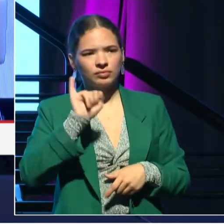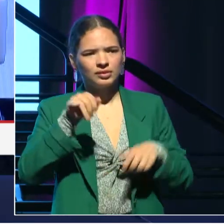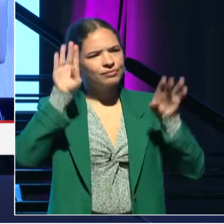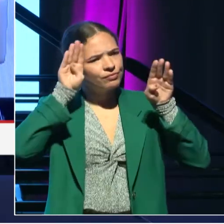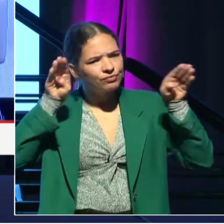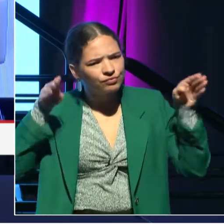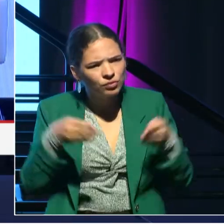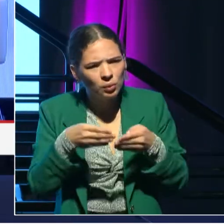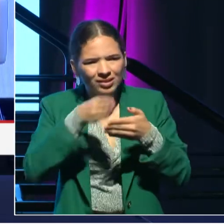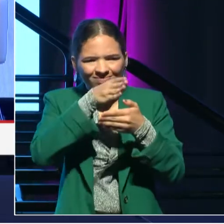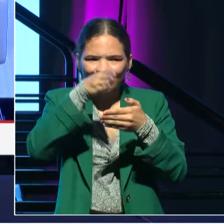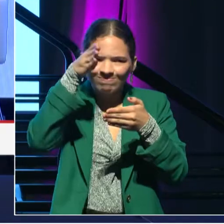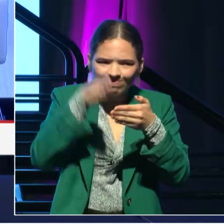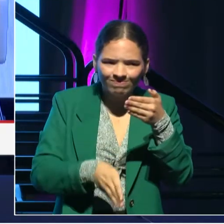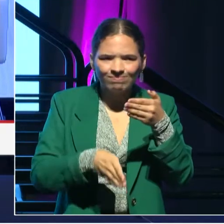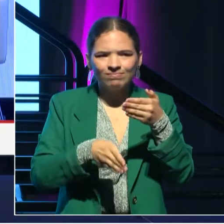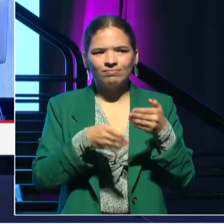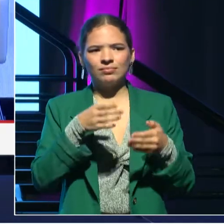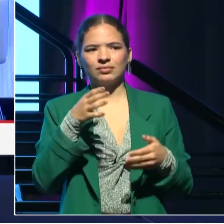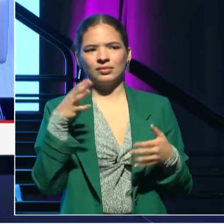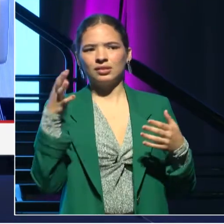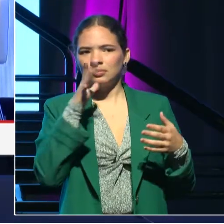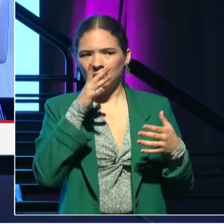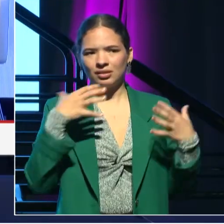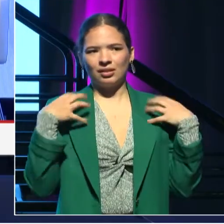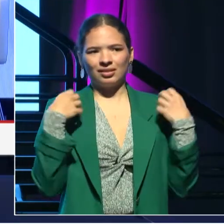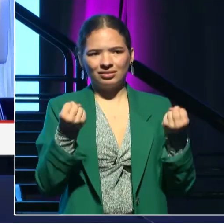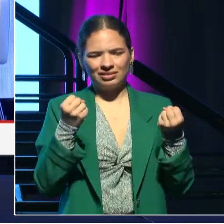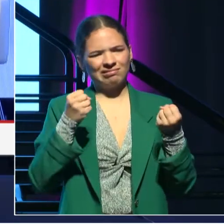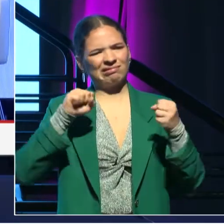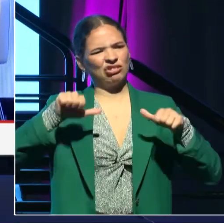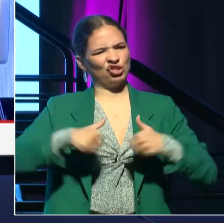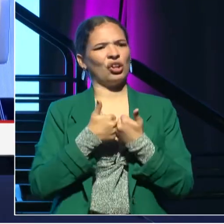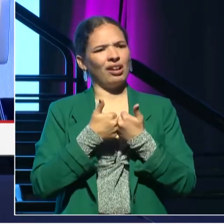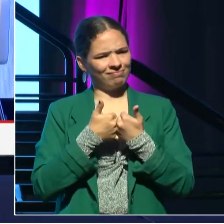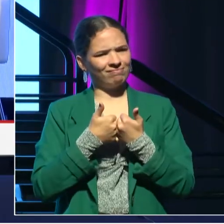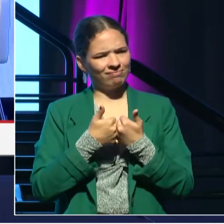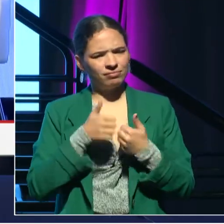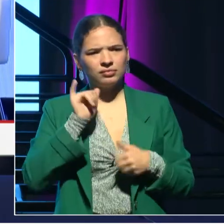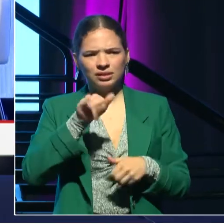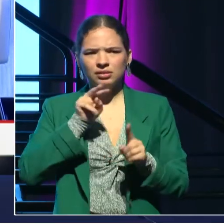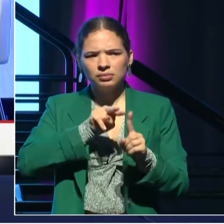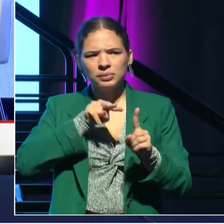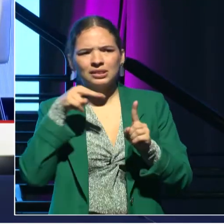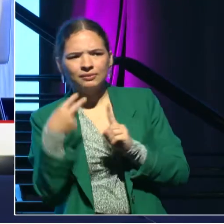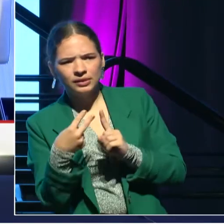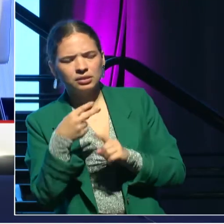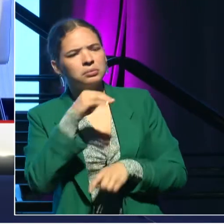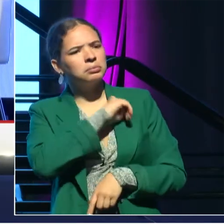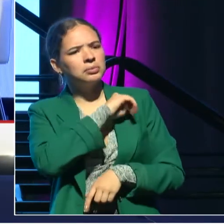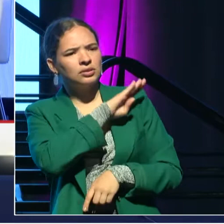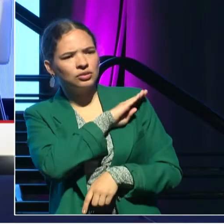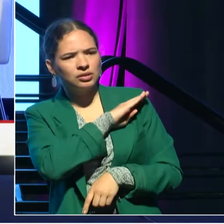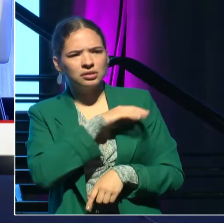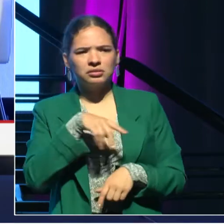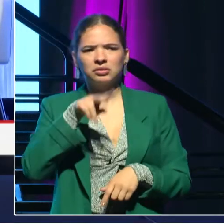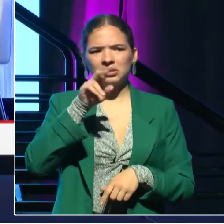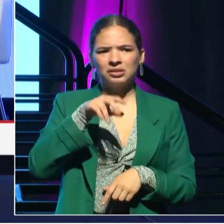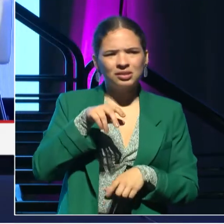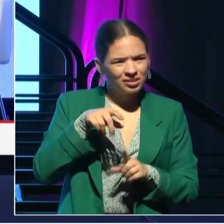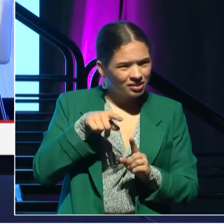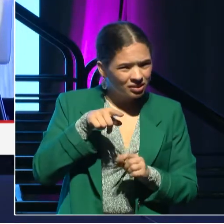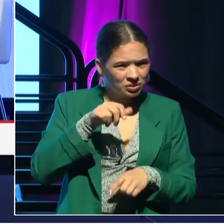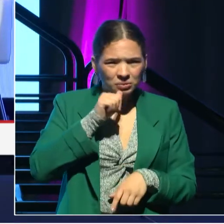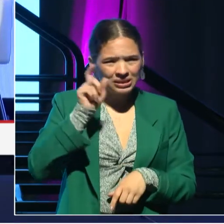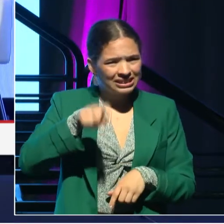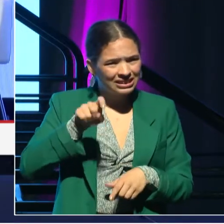health crisis. I share Mayor Bowser's point of view that in 2022, we should not have moms dying as a result of